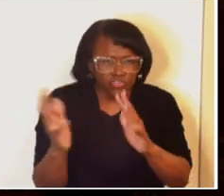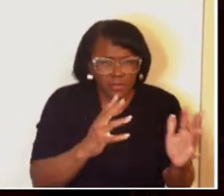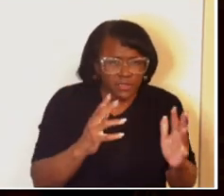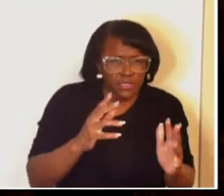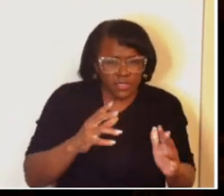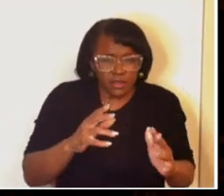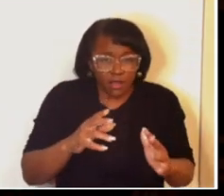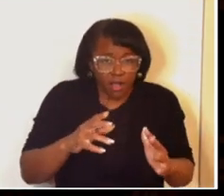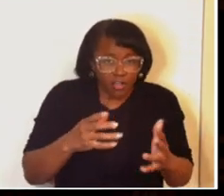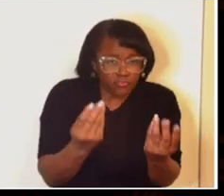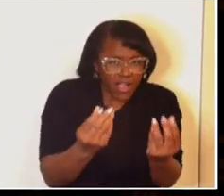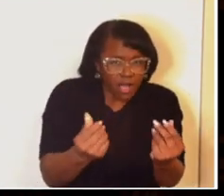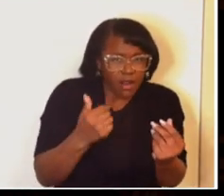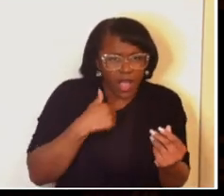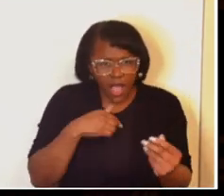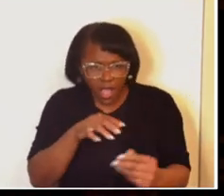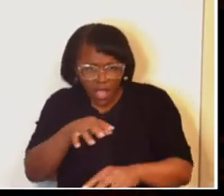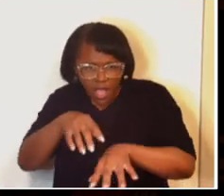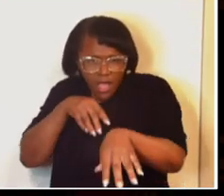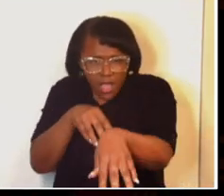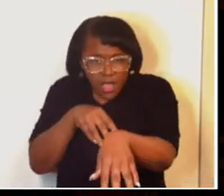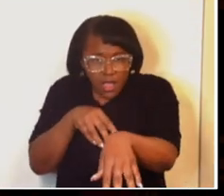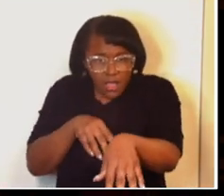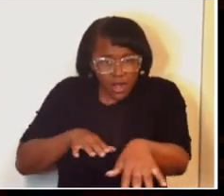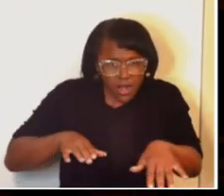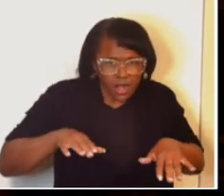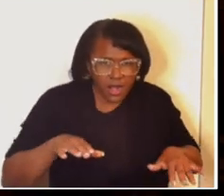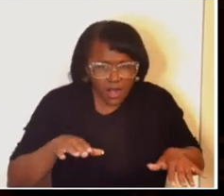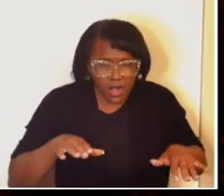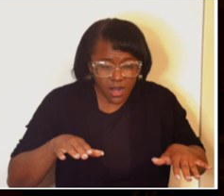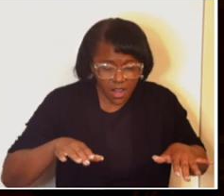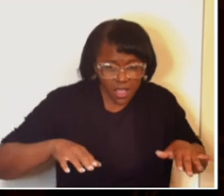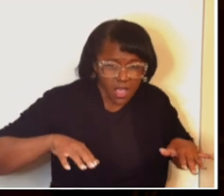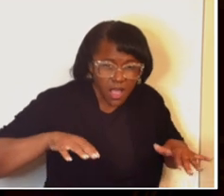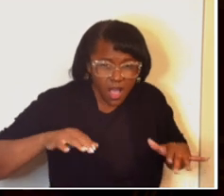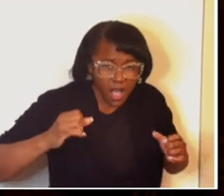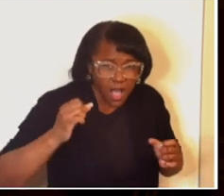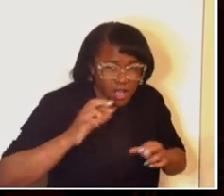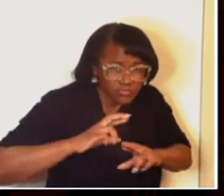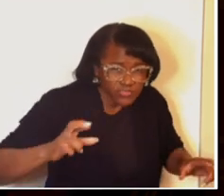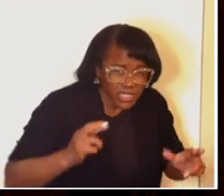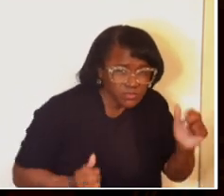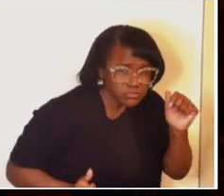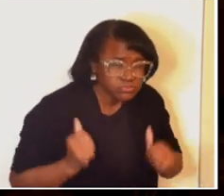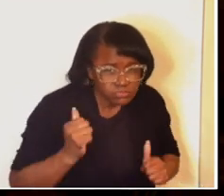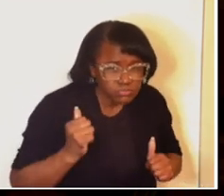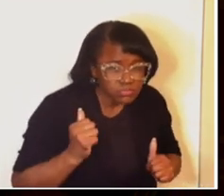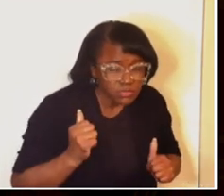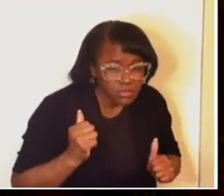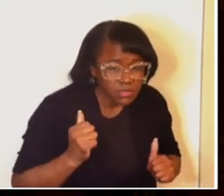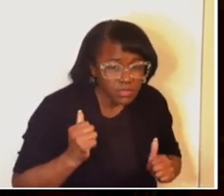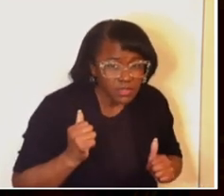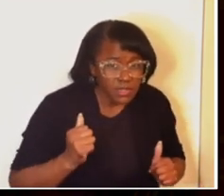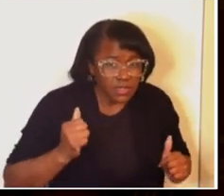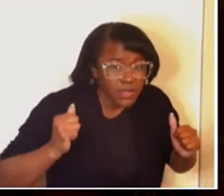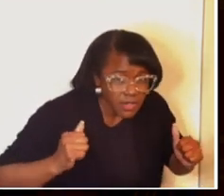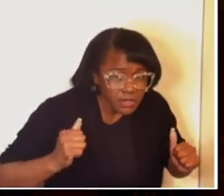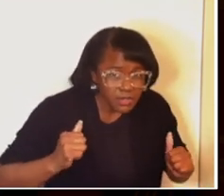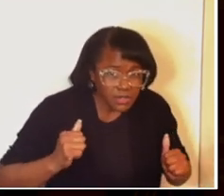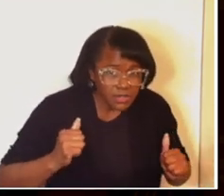up just behind it, left foot in front, my right ready to explode at the sound of go. Set, hut,